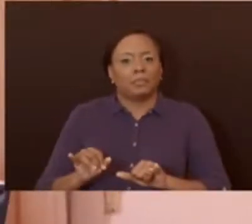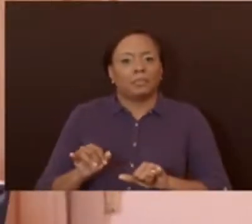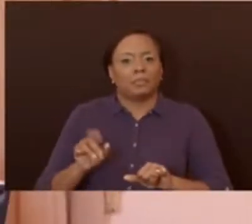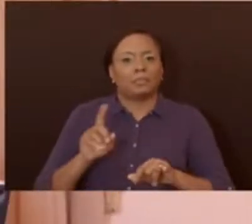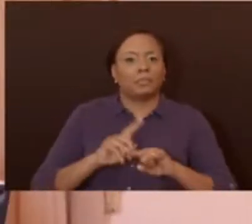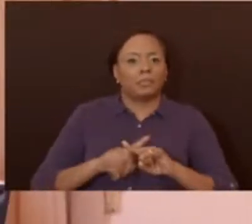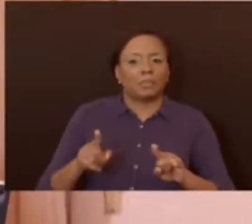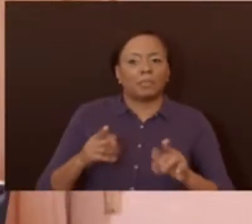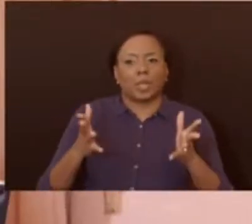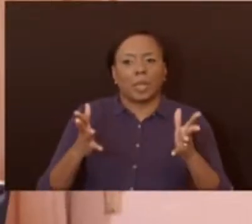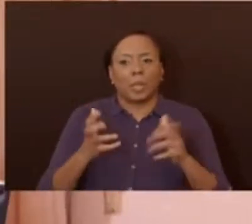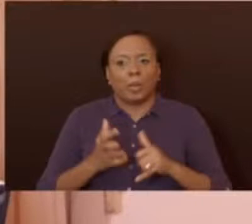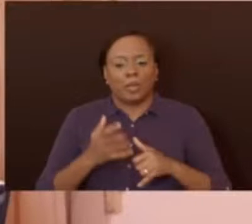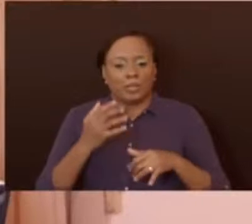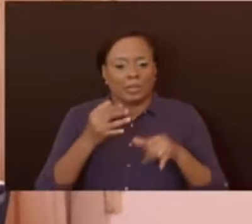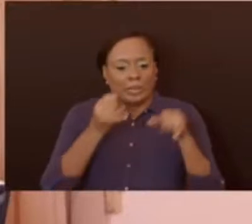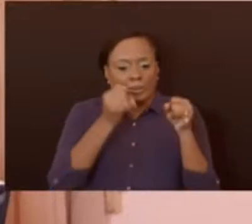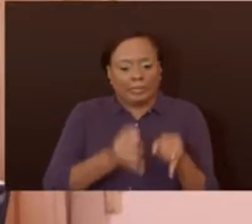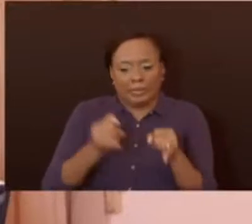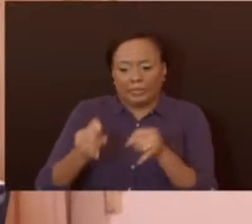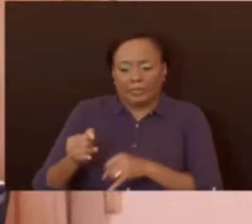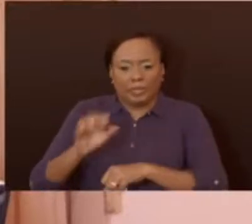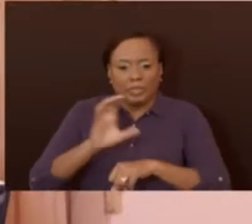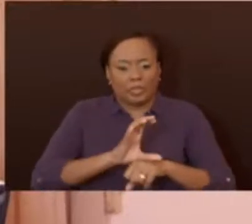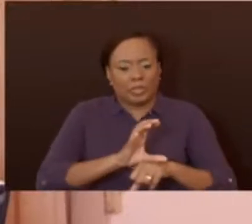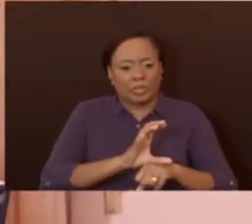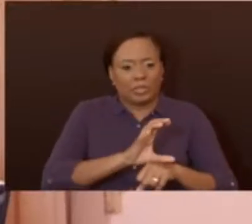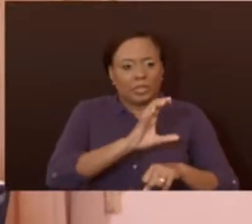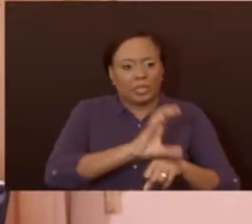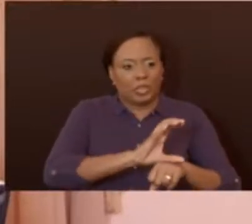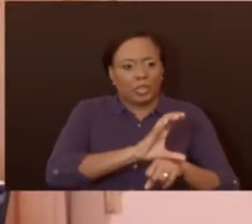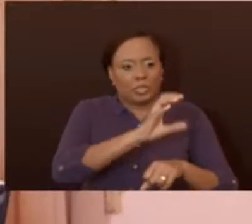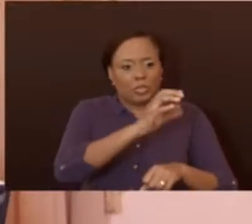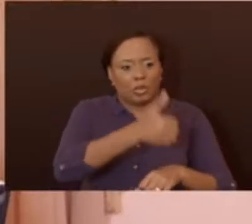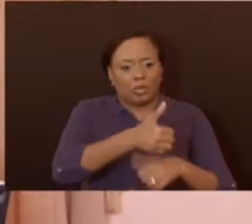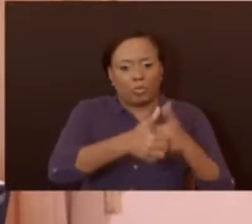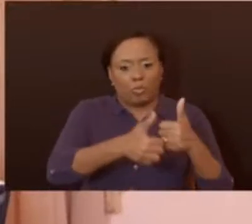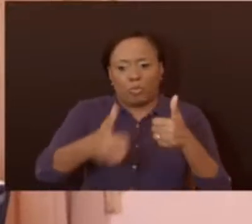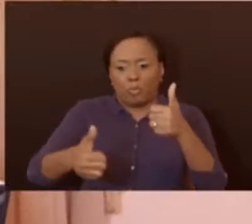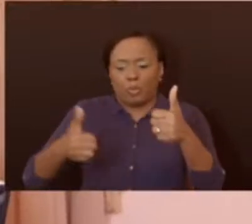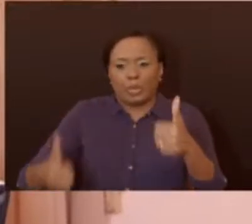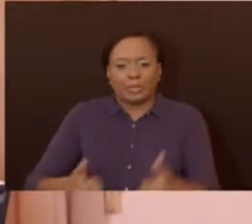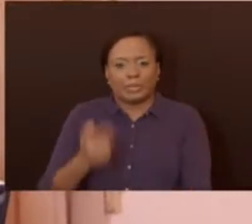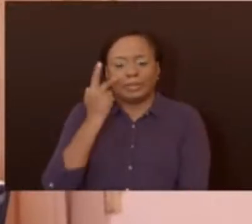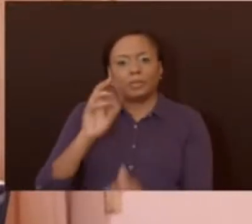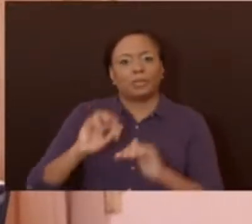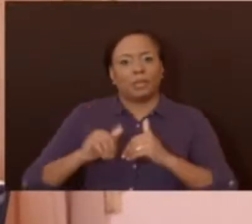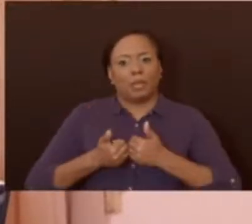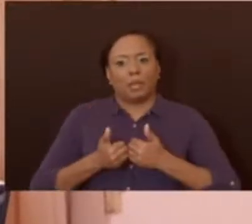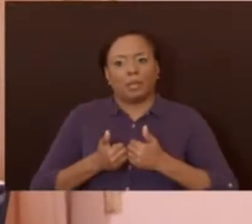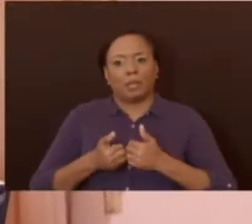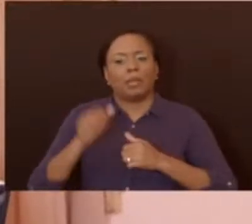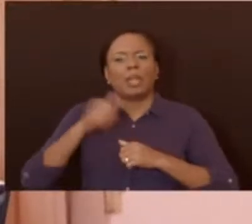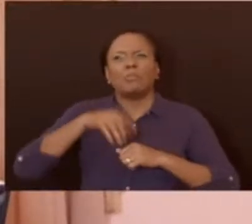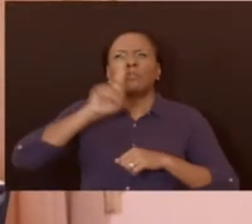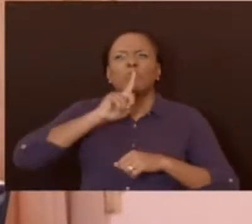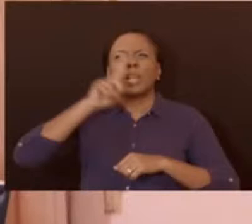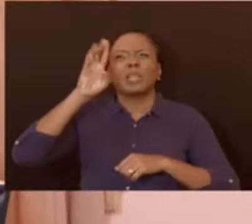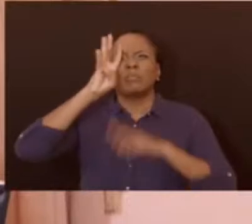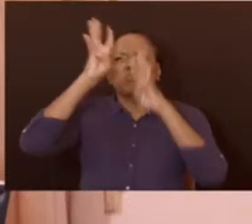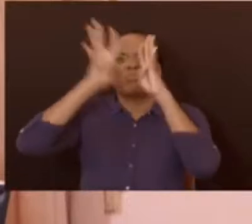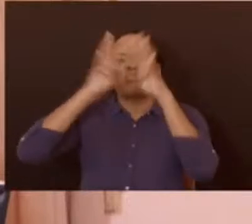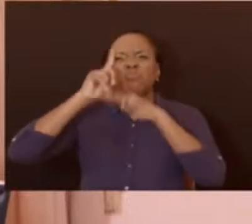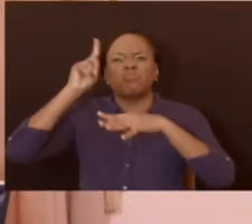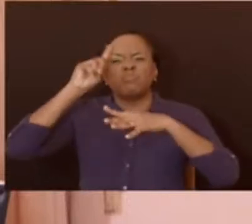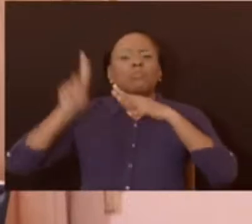be looking at individual churches, individual congregations, to try to see going forward, how we could come up with a normative